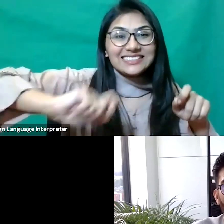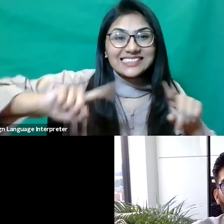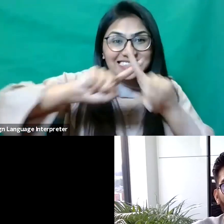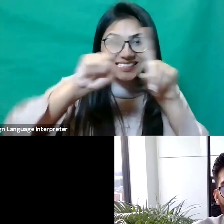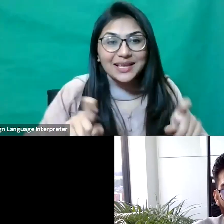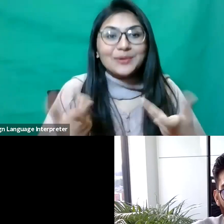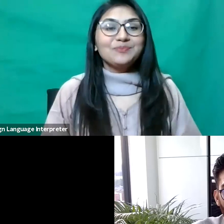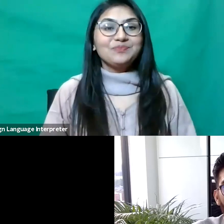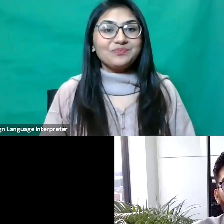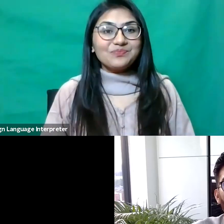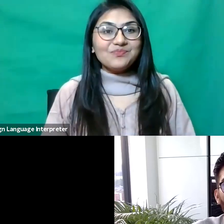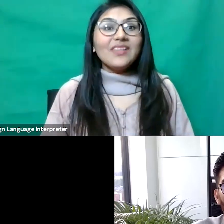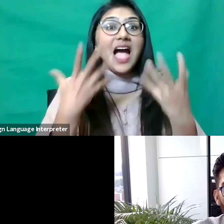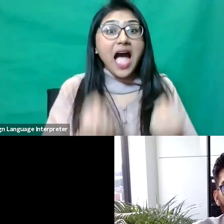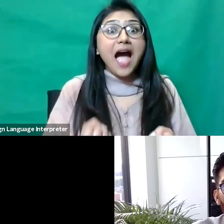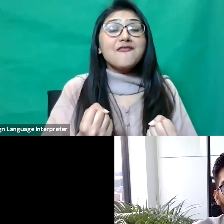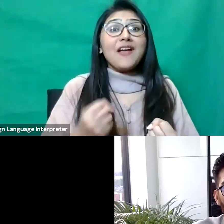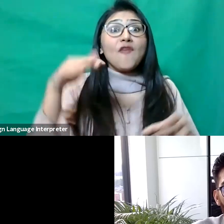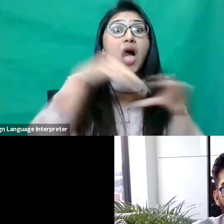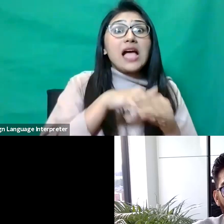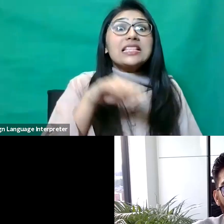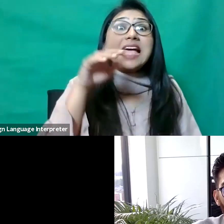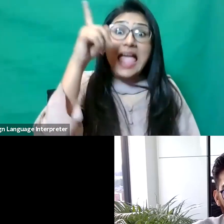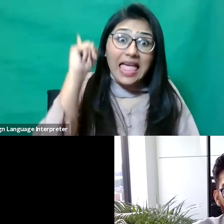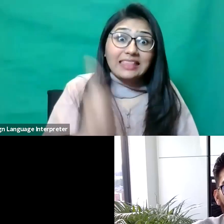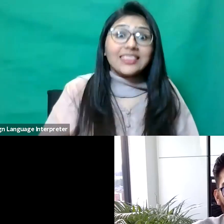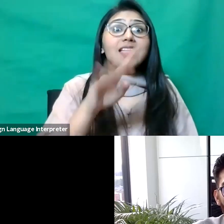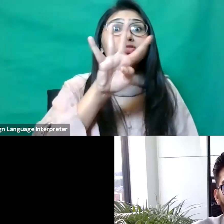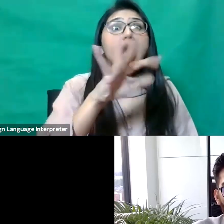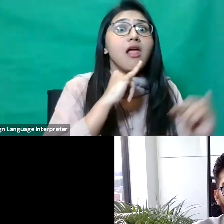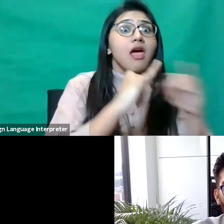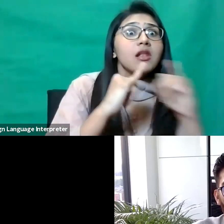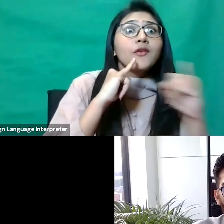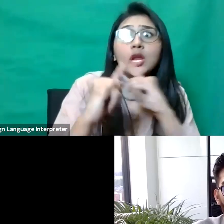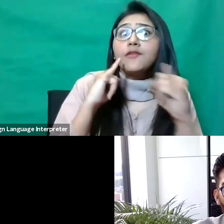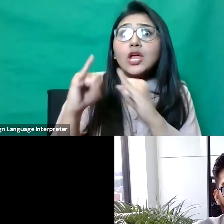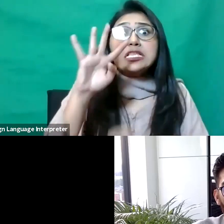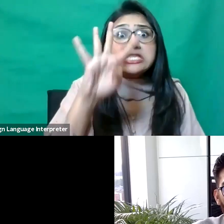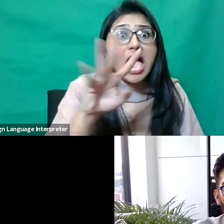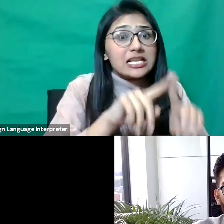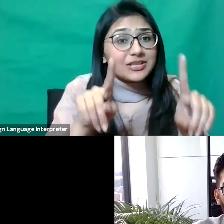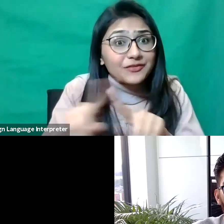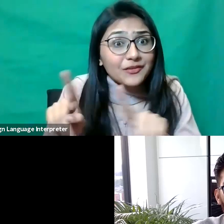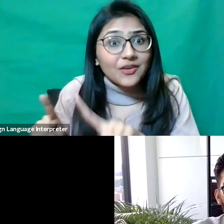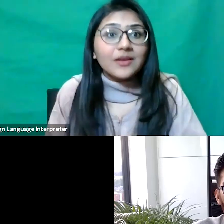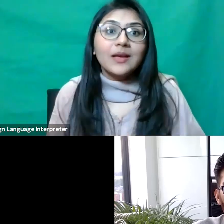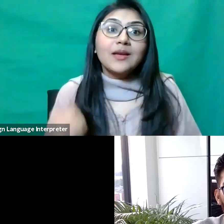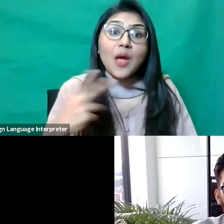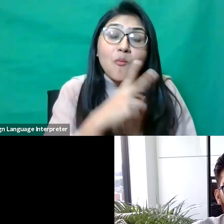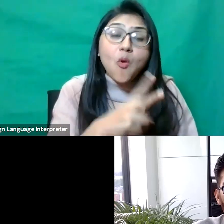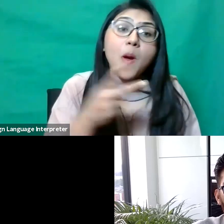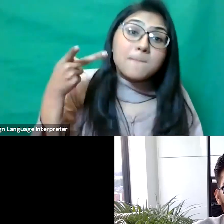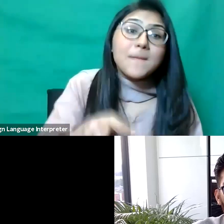like 4 different interviews on that same day. And I kept mentioning that, you know, I can't